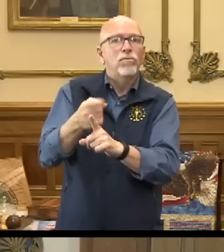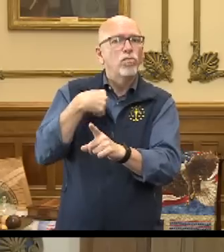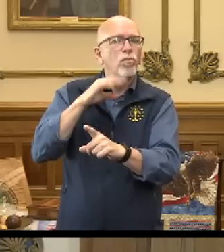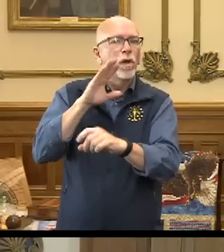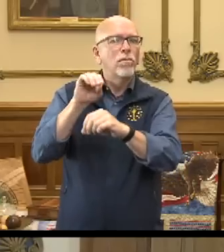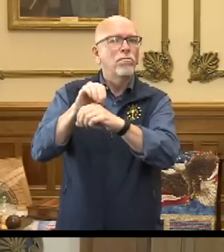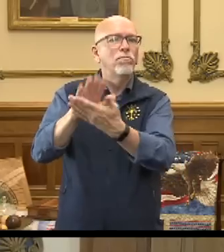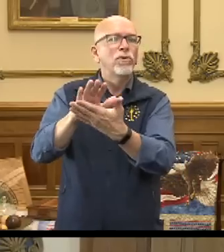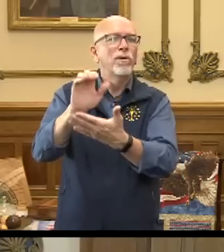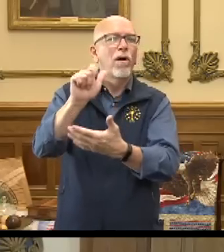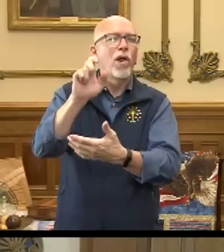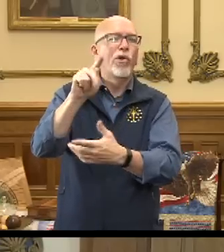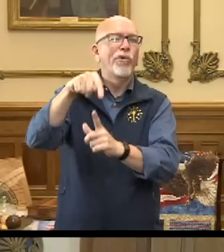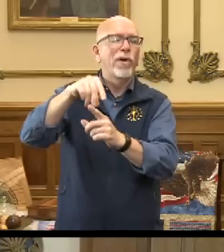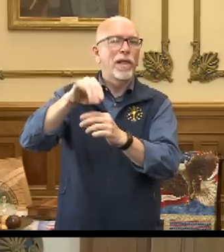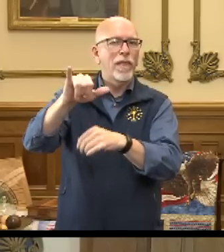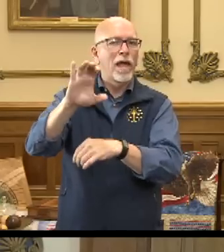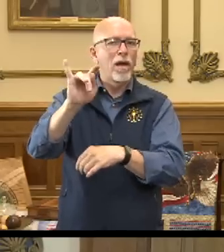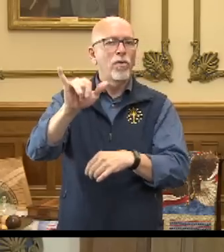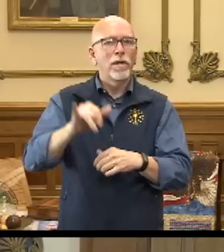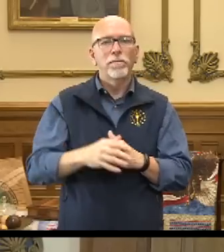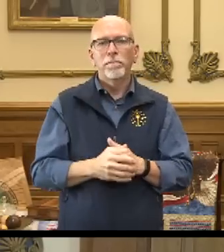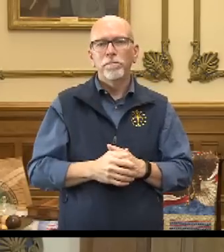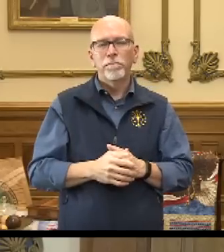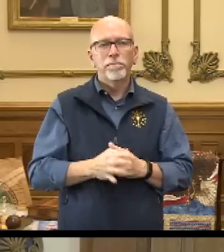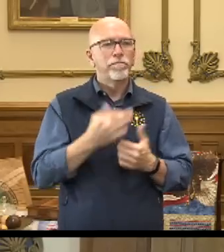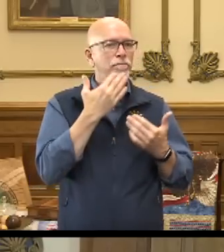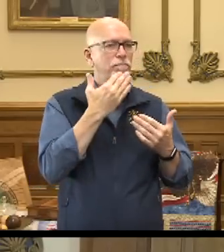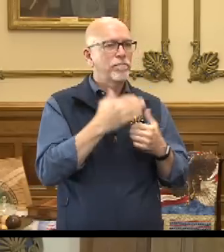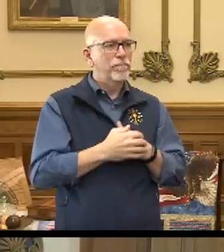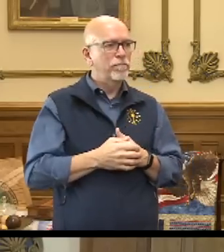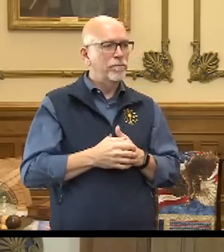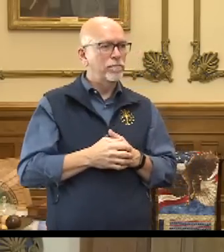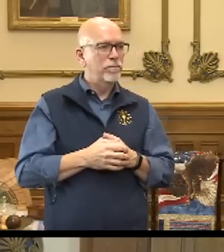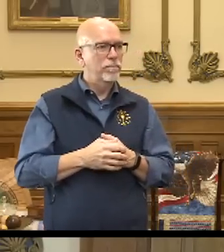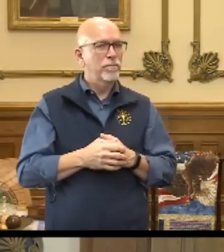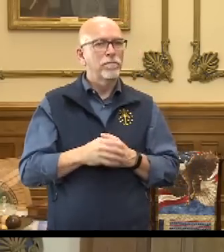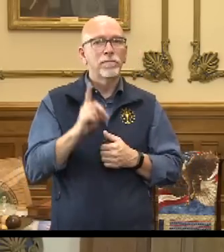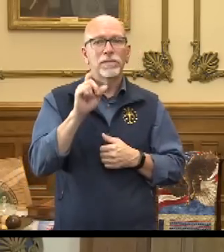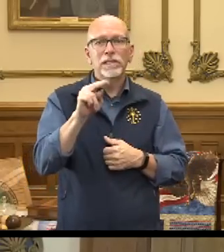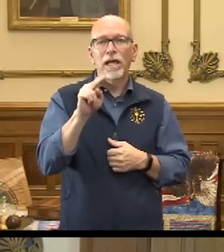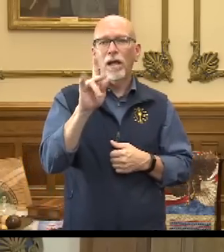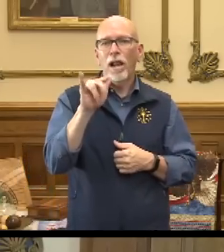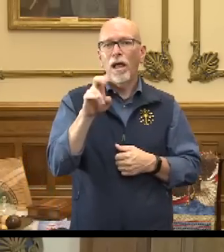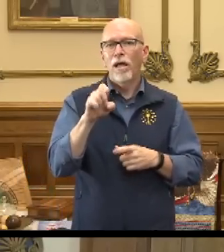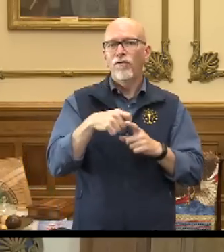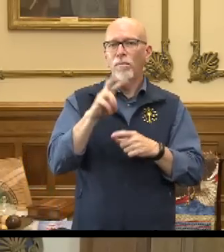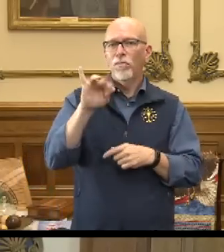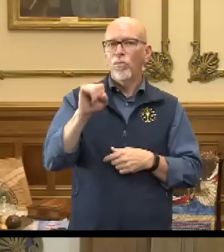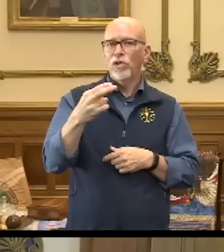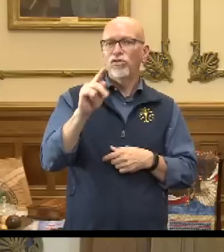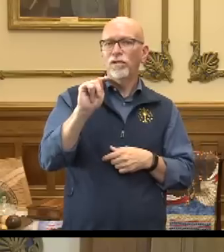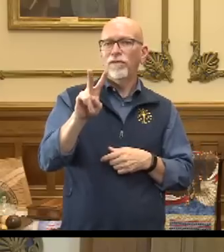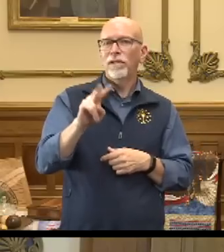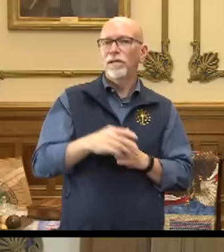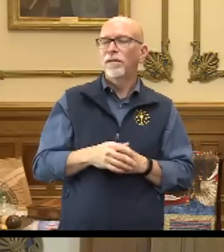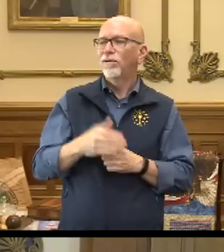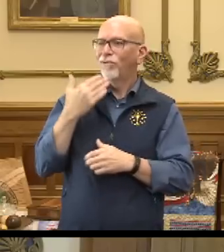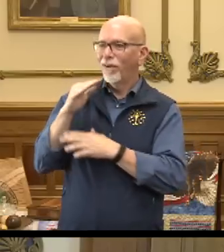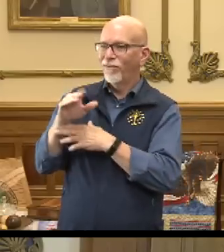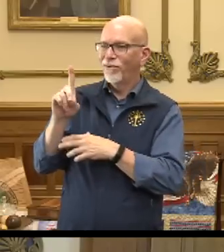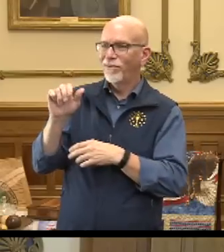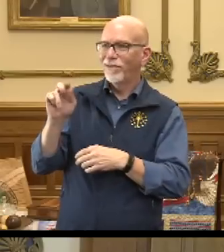living in together. the society. That's right. thank you, Dr. Doss. Dan Klein, Wish TV. Afternoon,